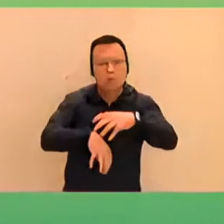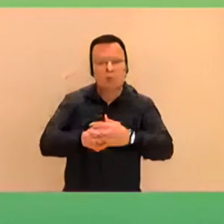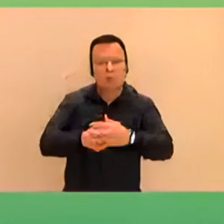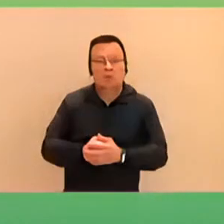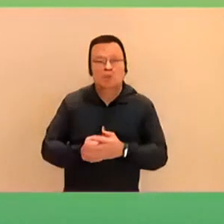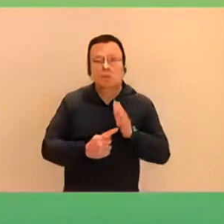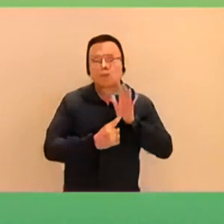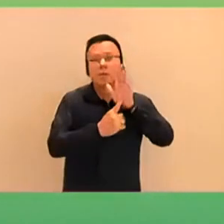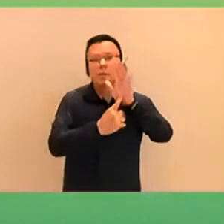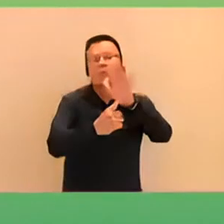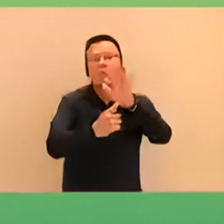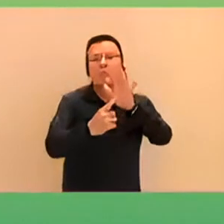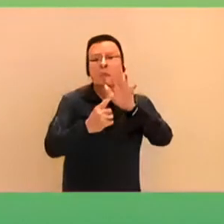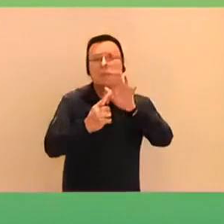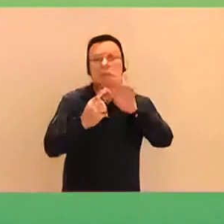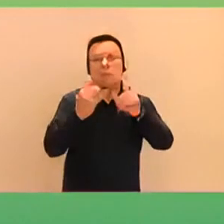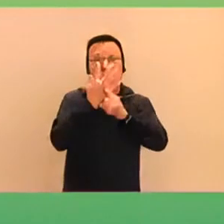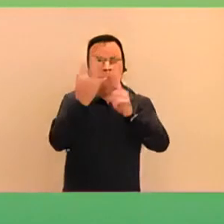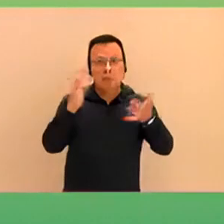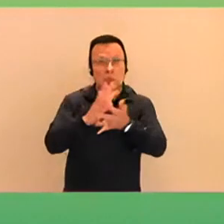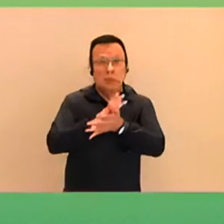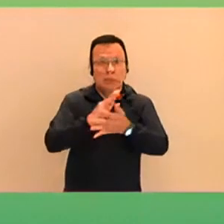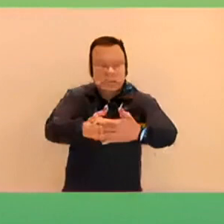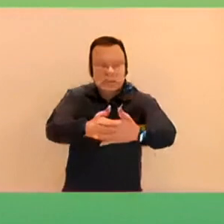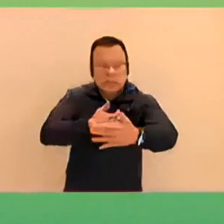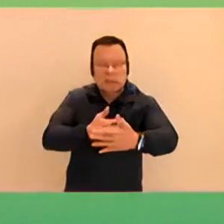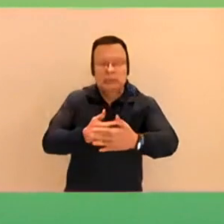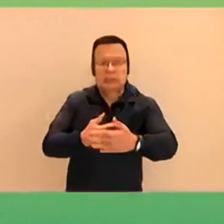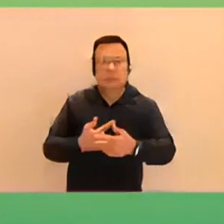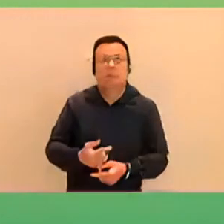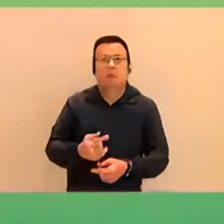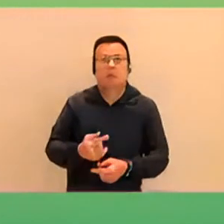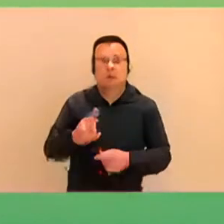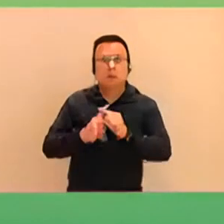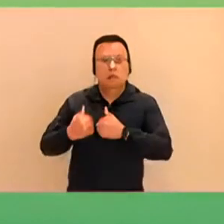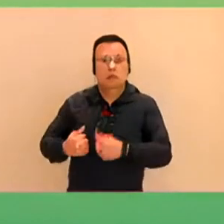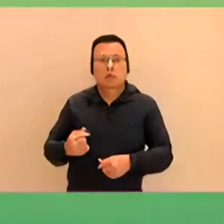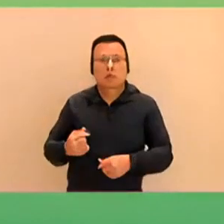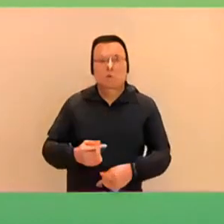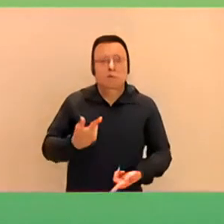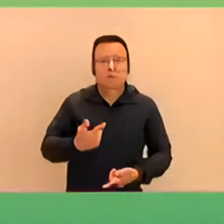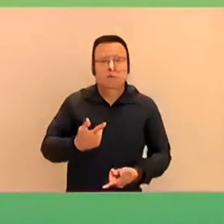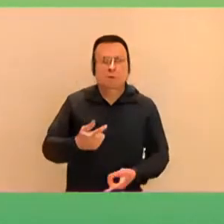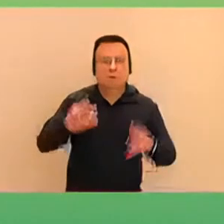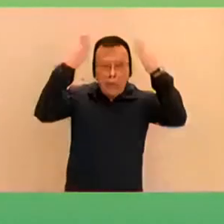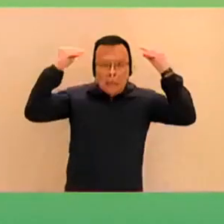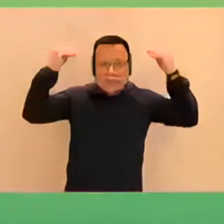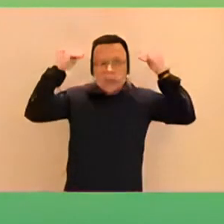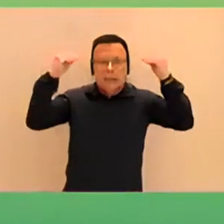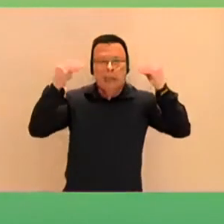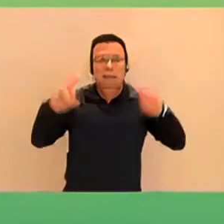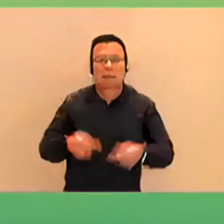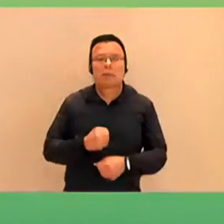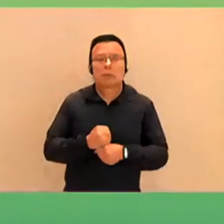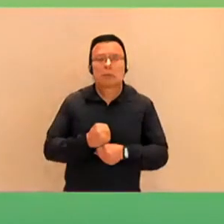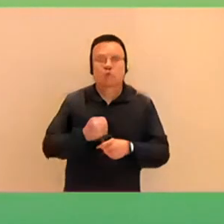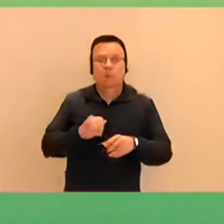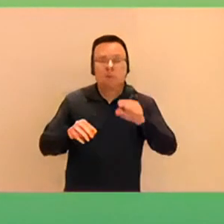technology related to energy efficiency and carbon emission reduction in buildings. So they try to install